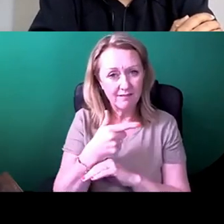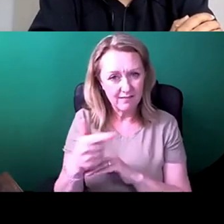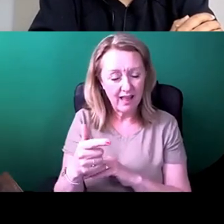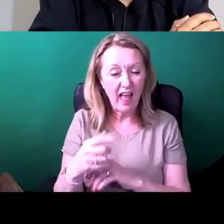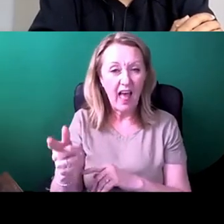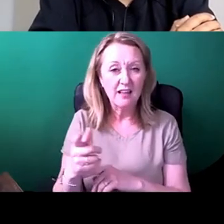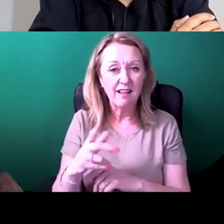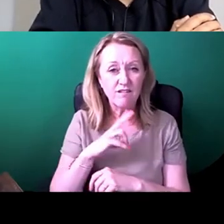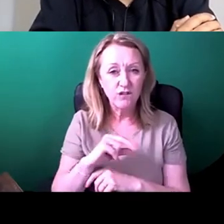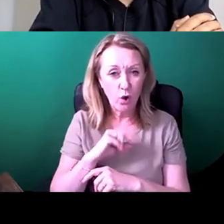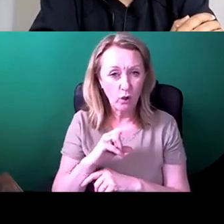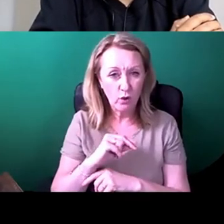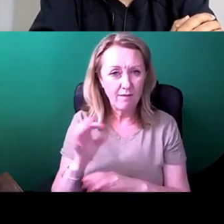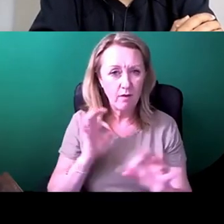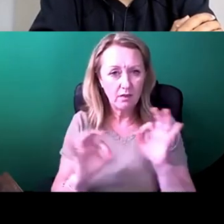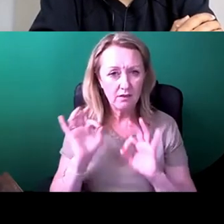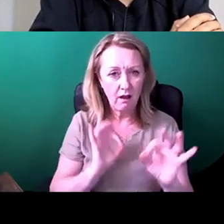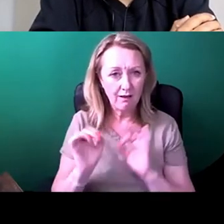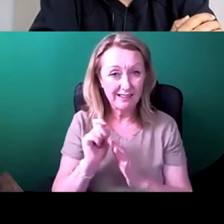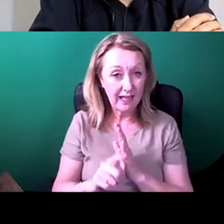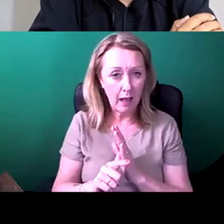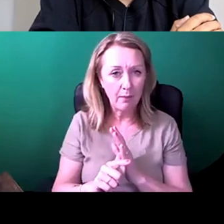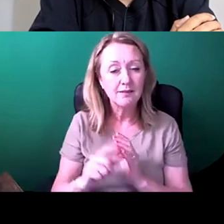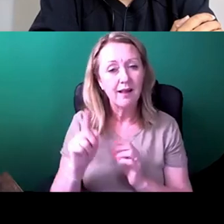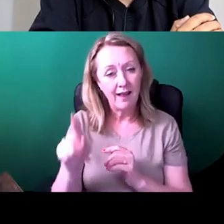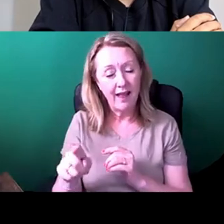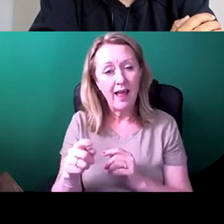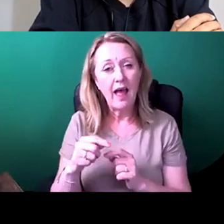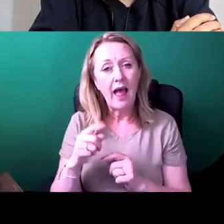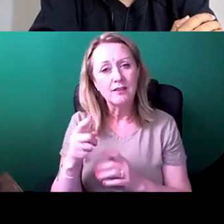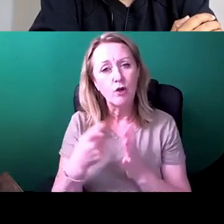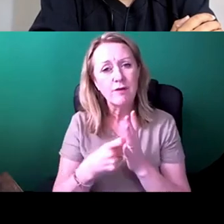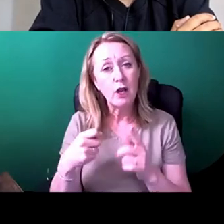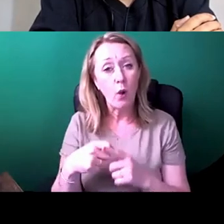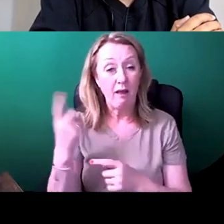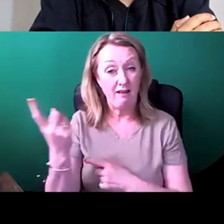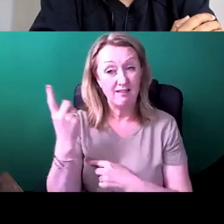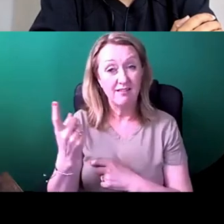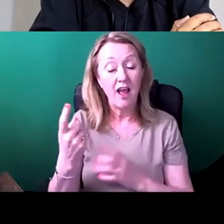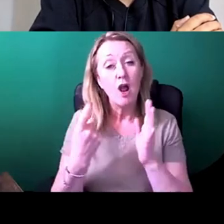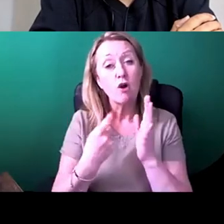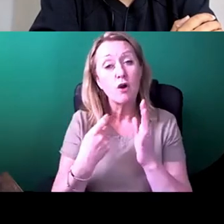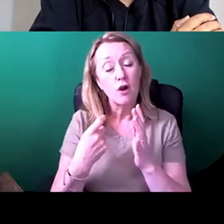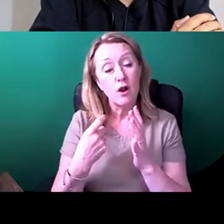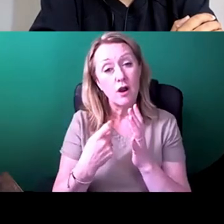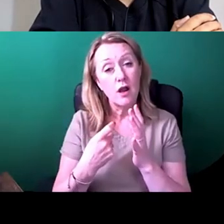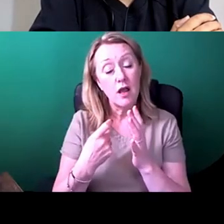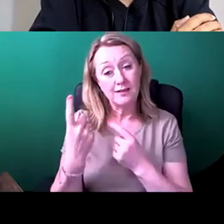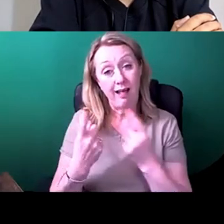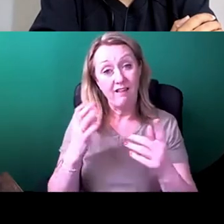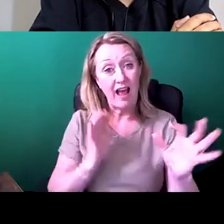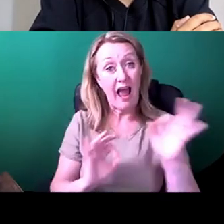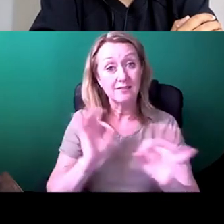Kadesia Howe, a disabled artist, and Rinku Barpaga, who's a deaf actor, who's providing the BSL.